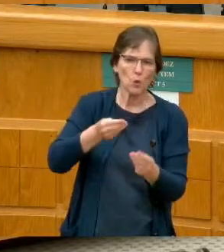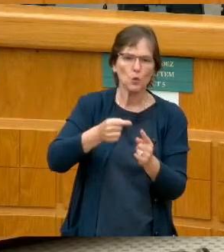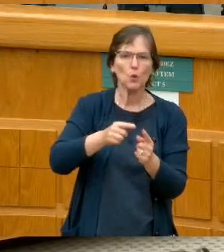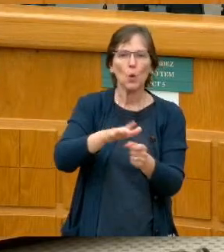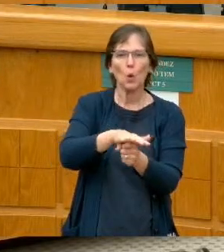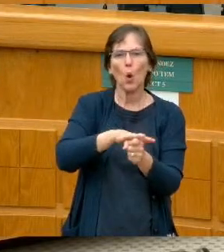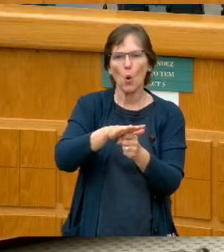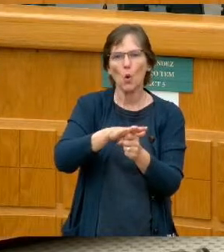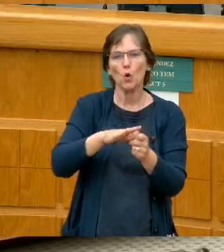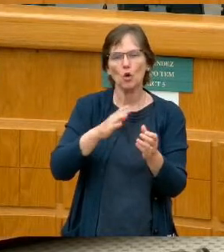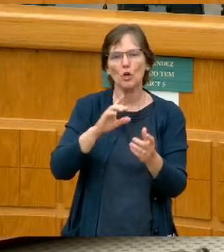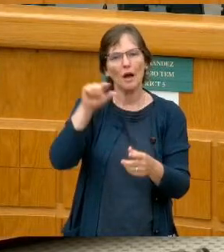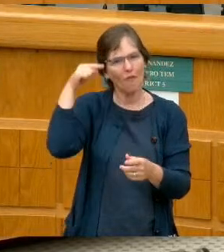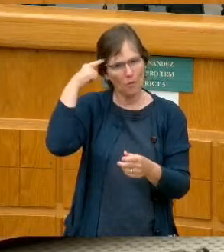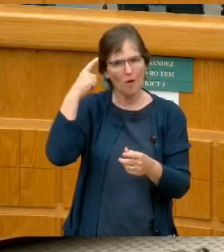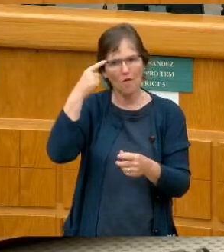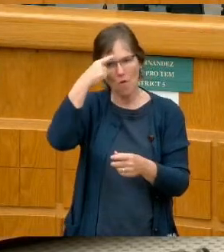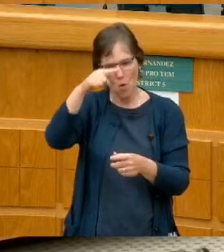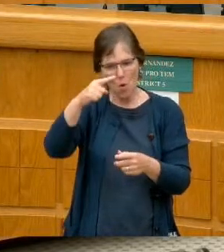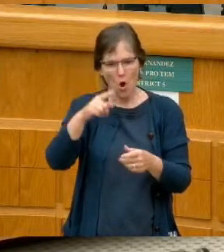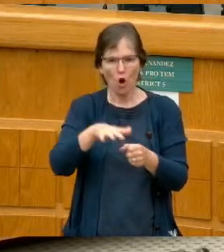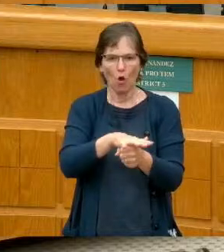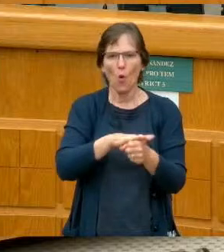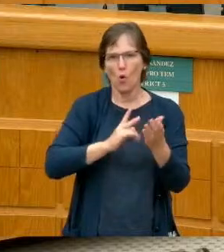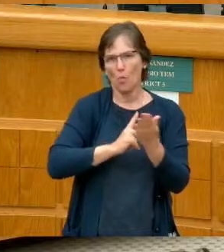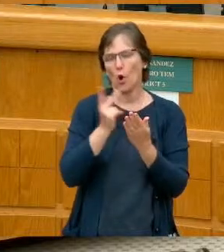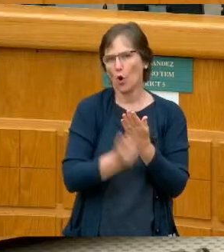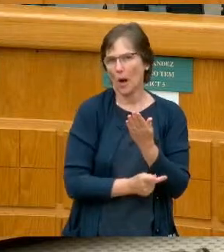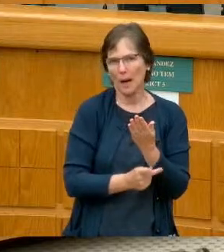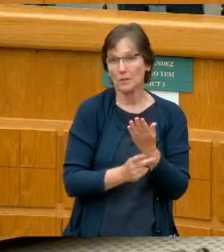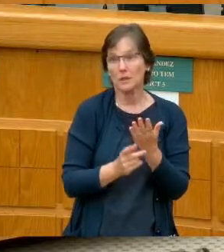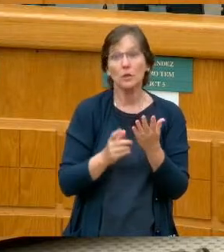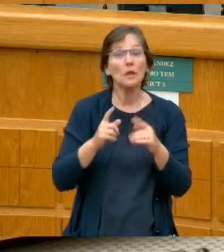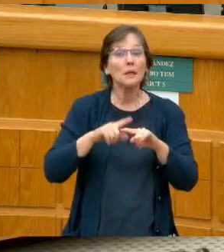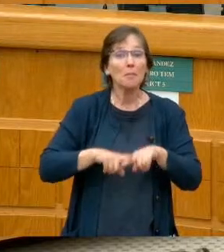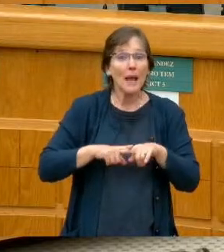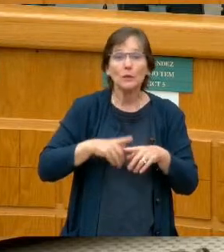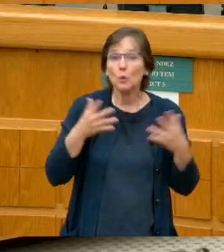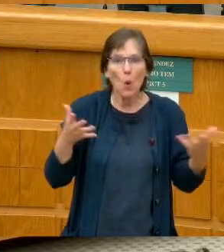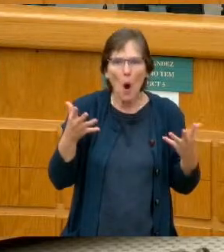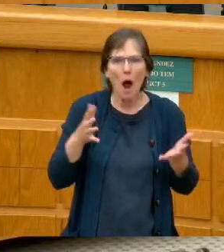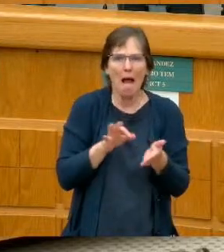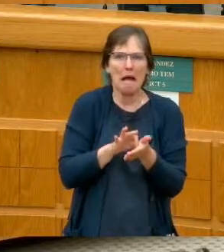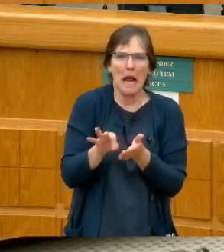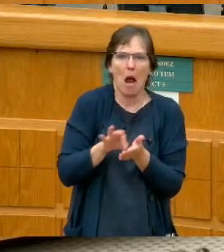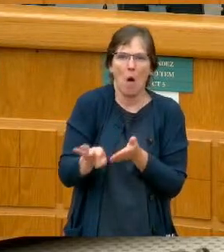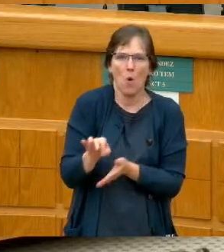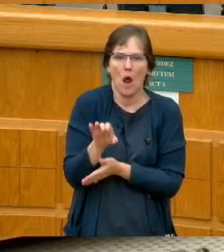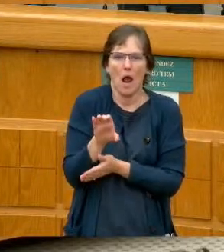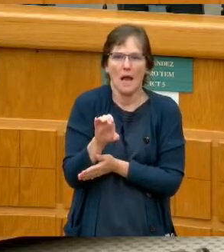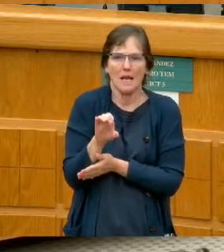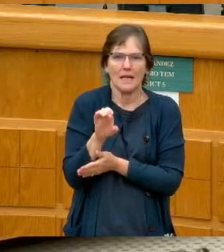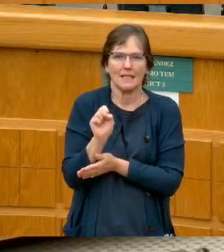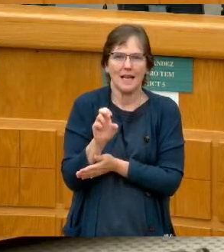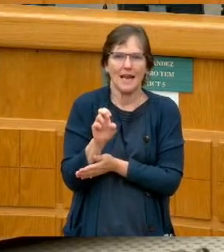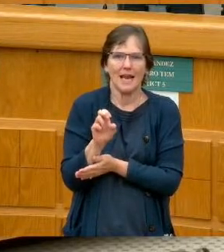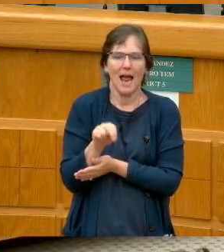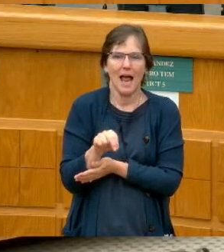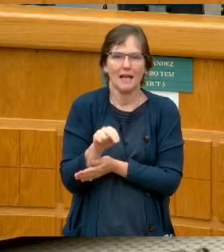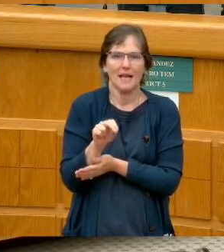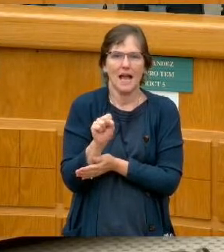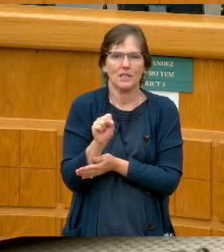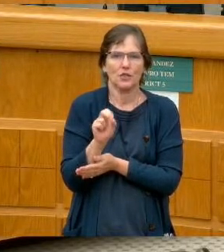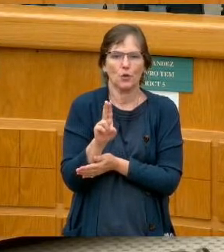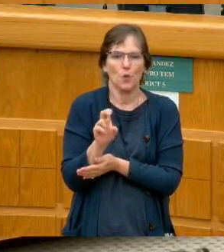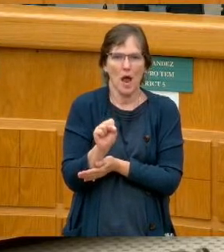So you've got some time to do it, but don't wait any longer. Get yourself registered, identified, to fill out